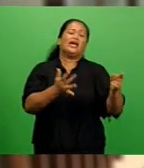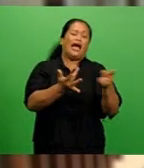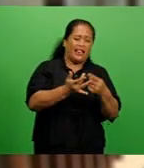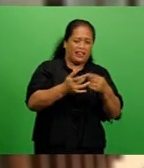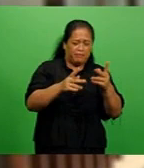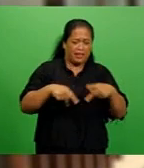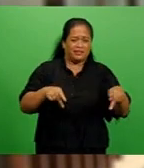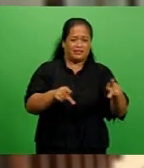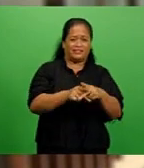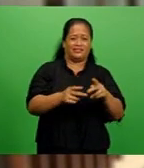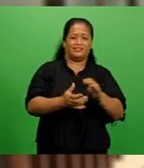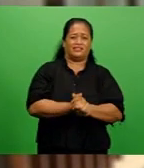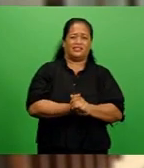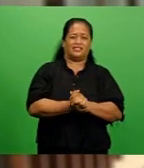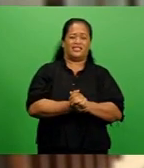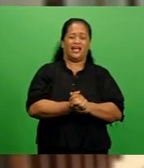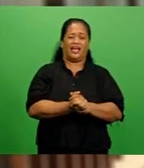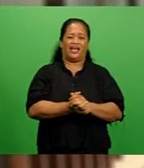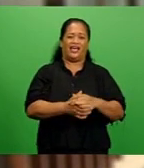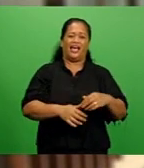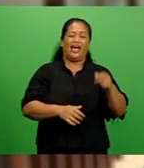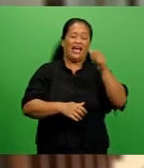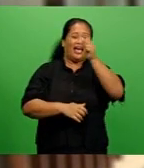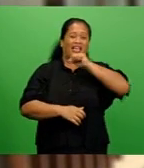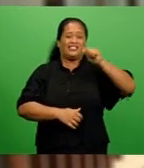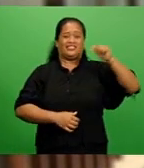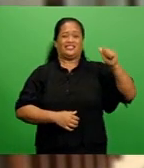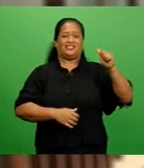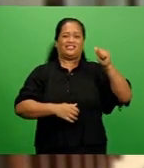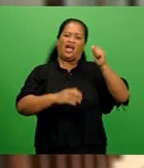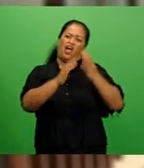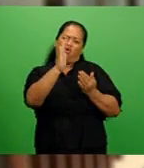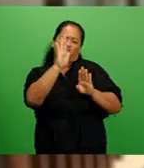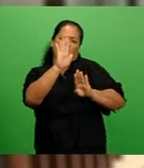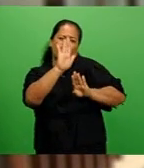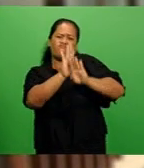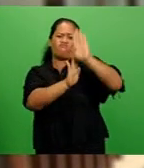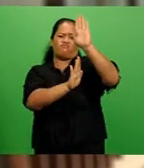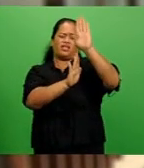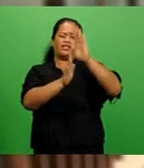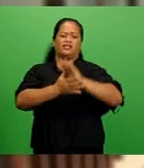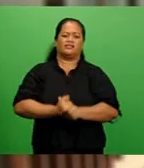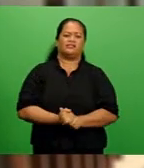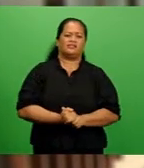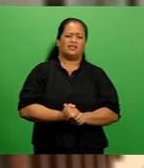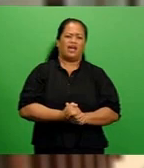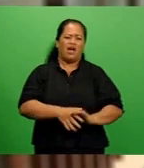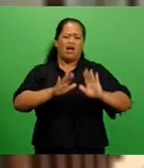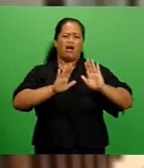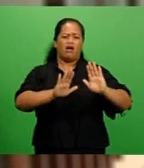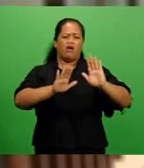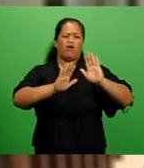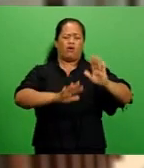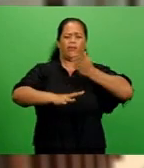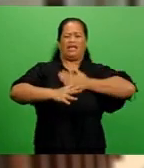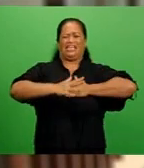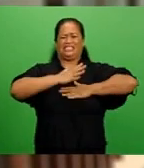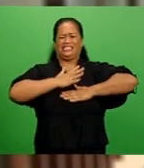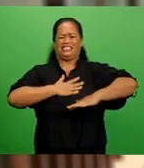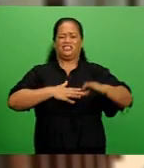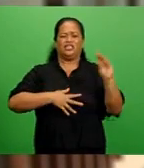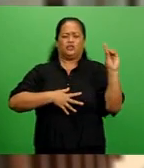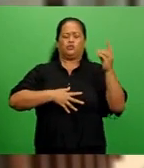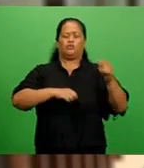shares jumped, with Japanese stocks hitting a 30-year high. It was on hopes that a long-awaited US pandemic relief package would be